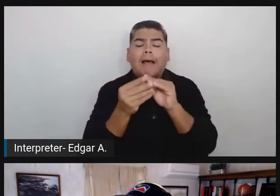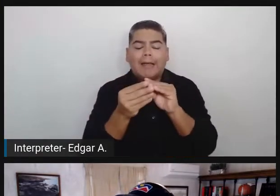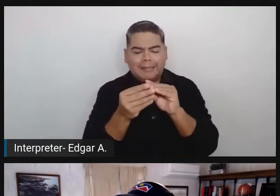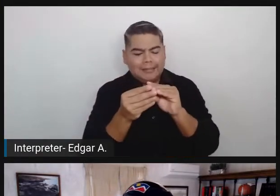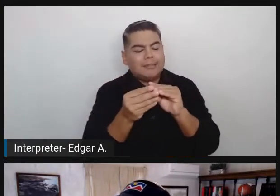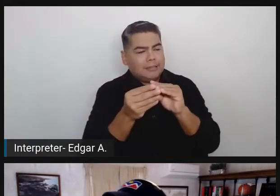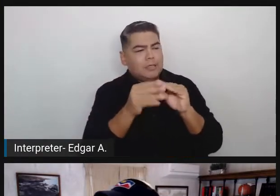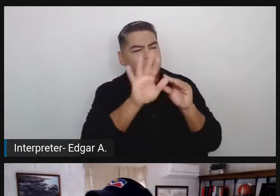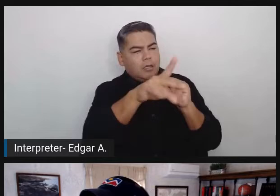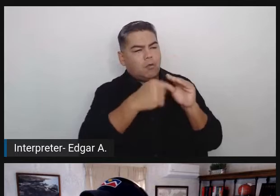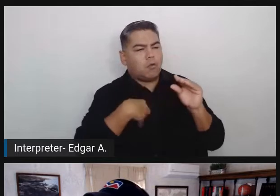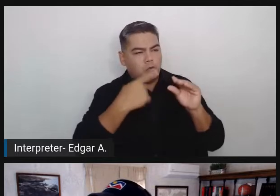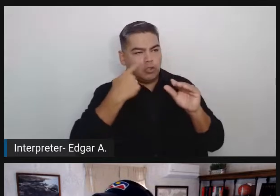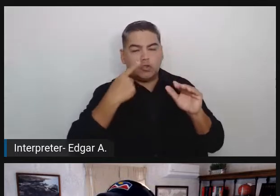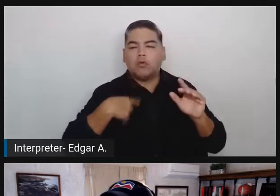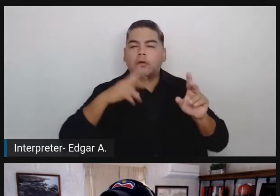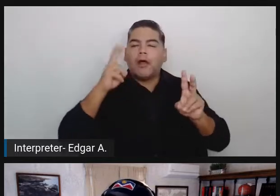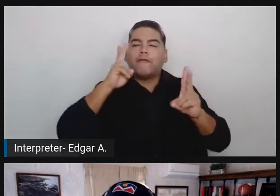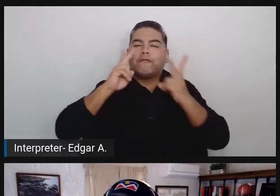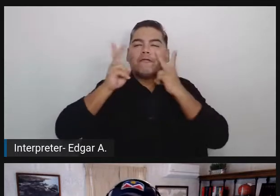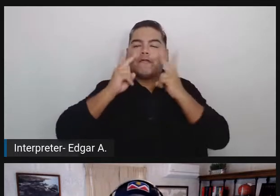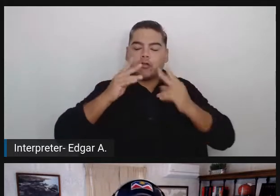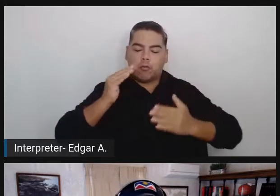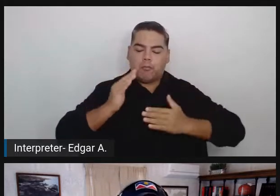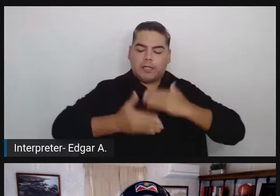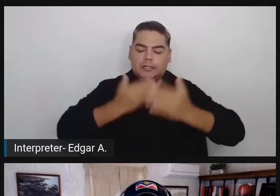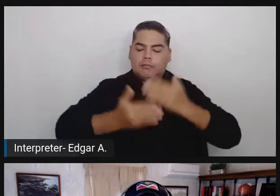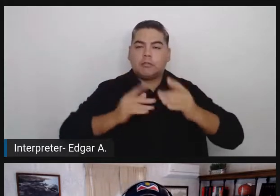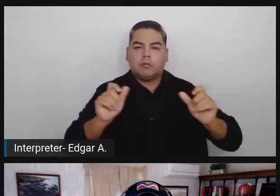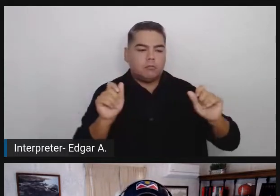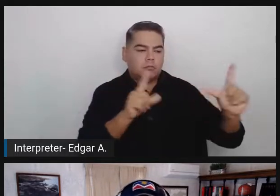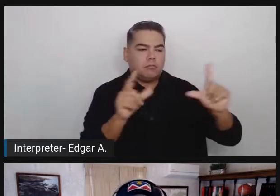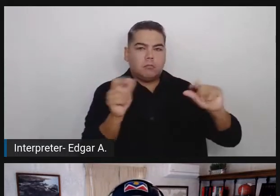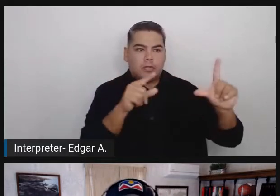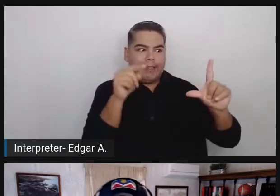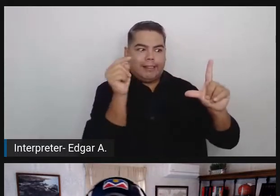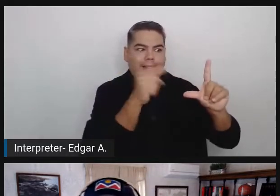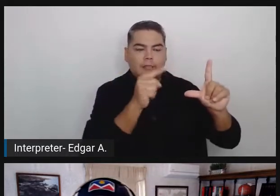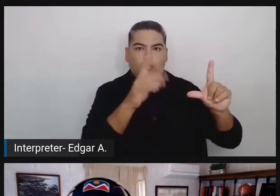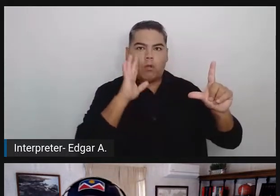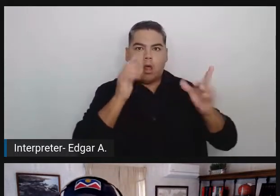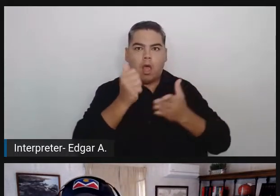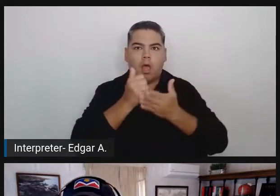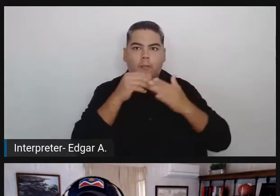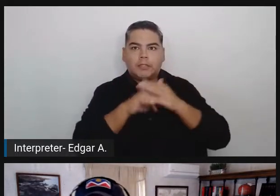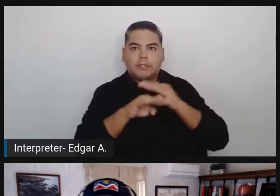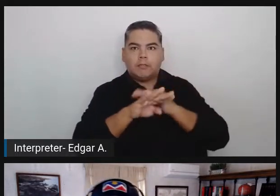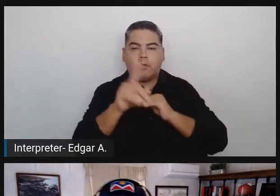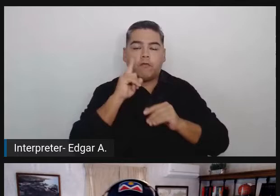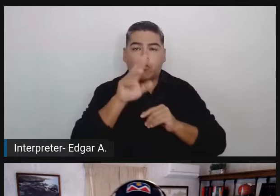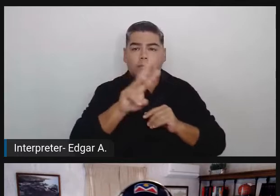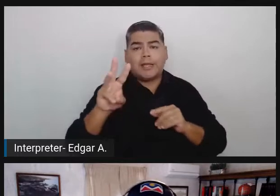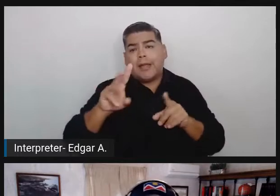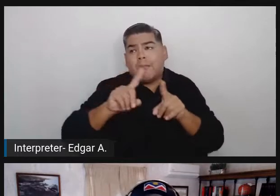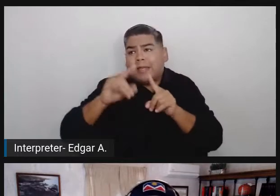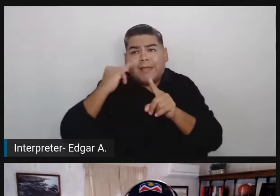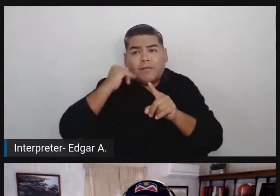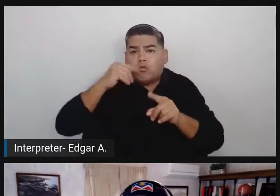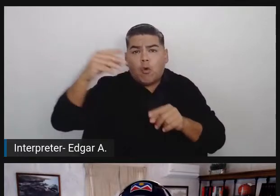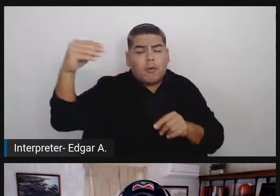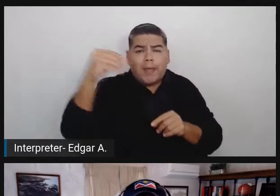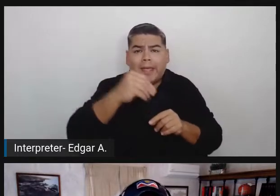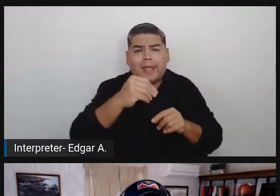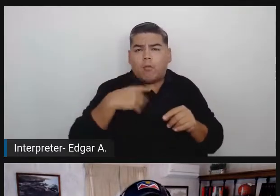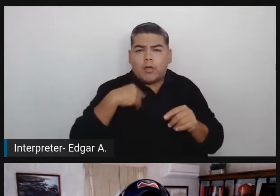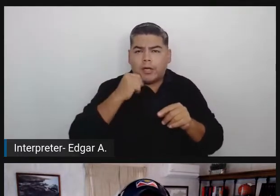our usual process, which is going to increase the accessibility of your site. But unless you pay for it, we're not going to go in and write alt